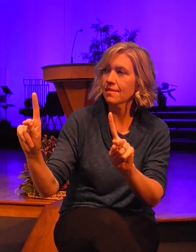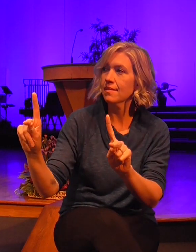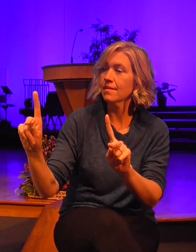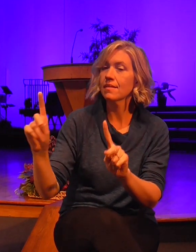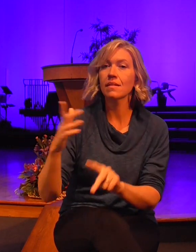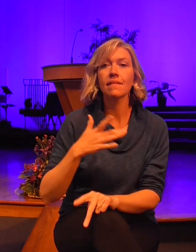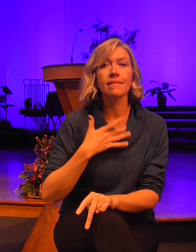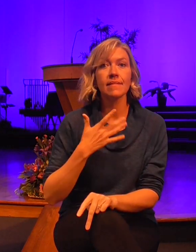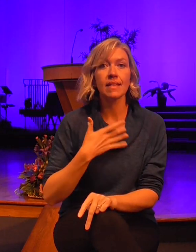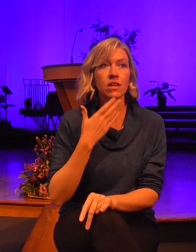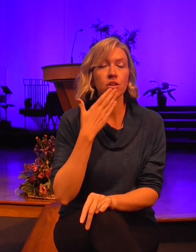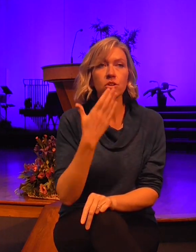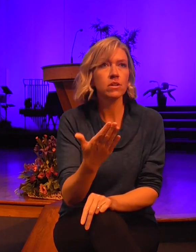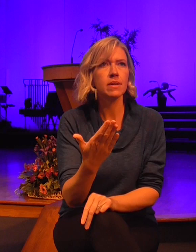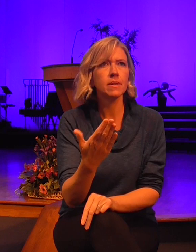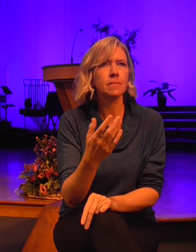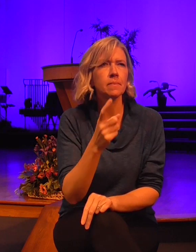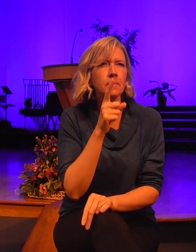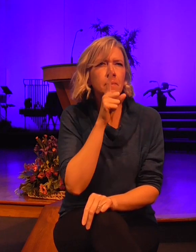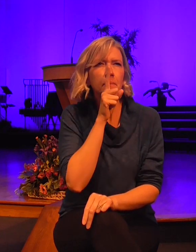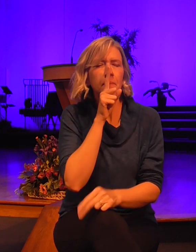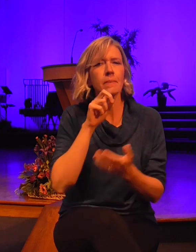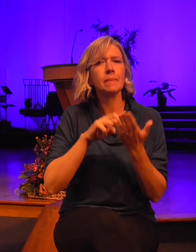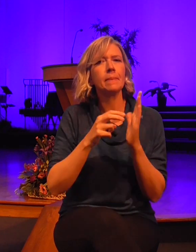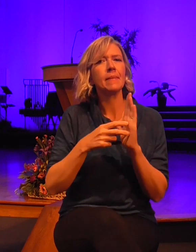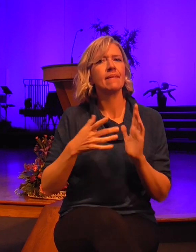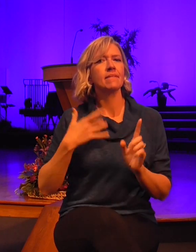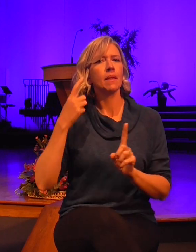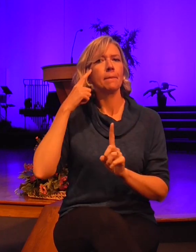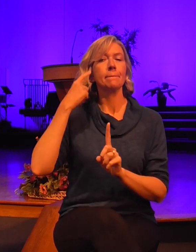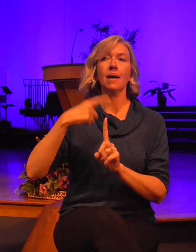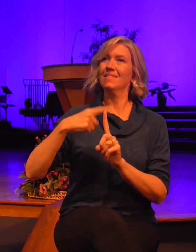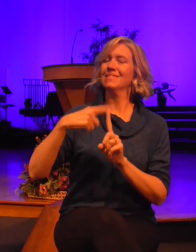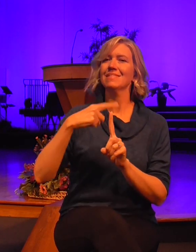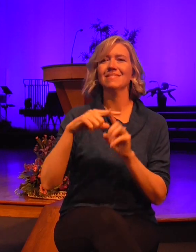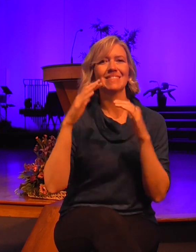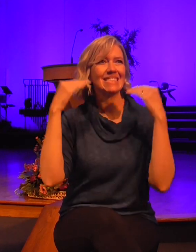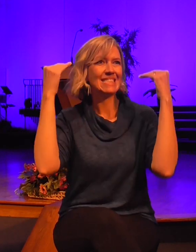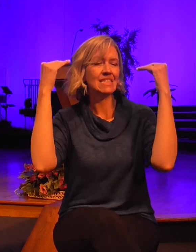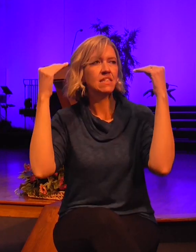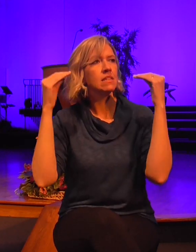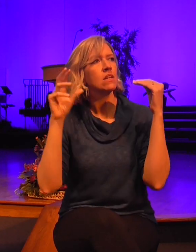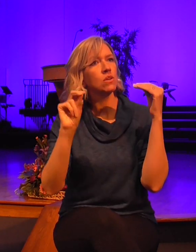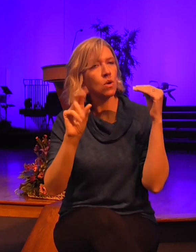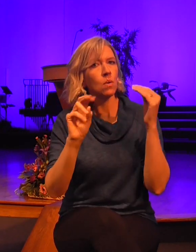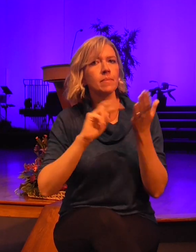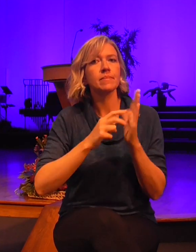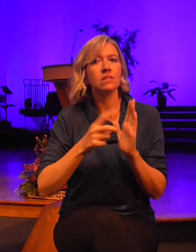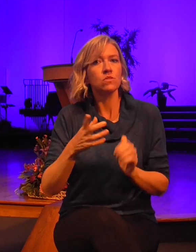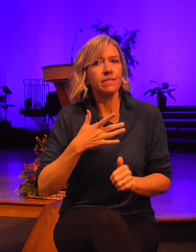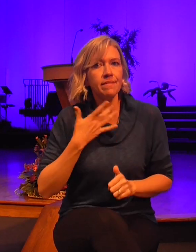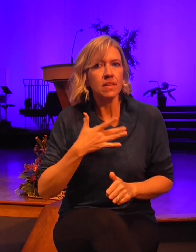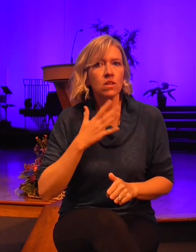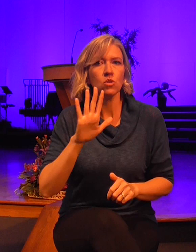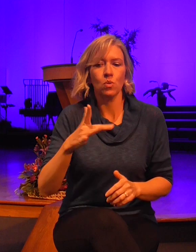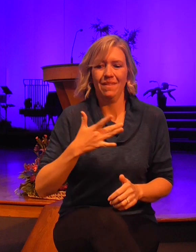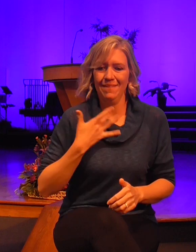Feeling good doesn't just mean feeling positive. It means feeling your feelings well.